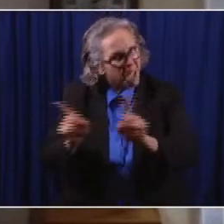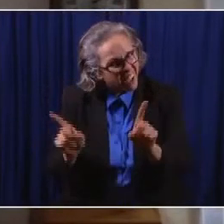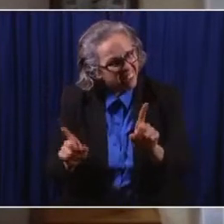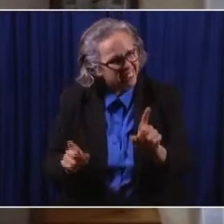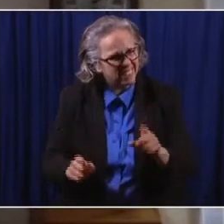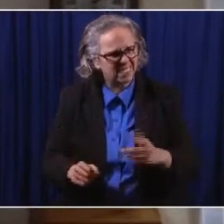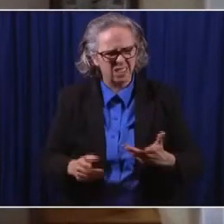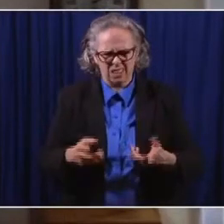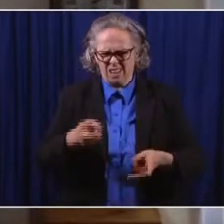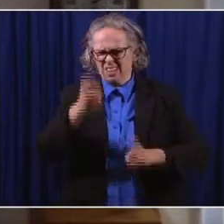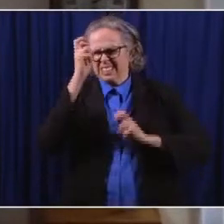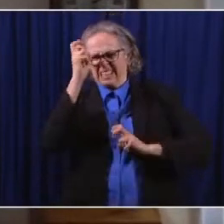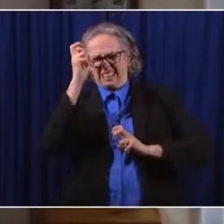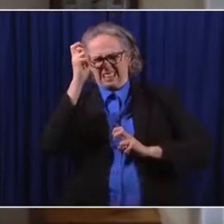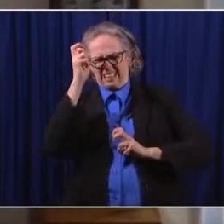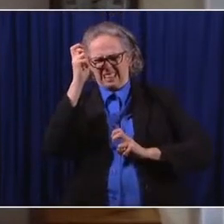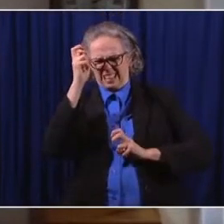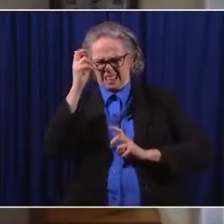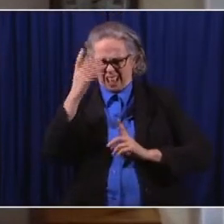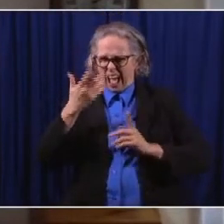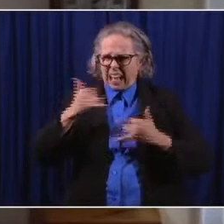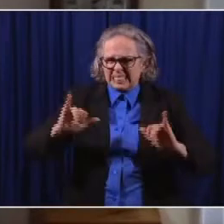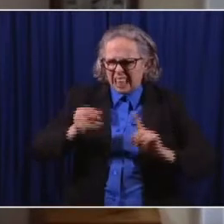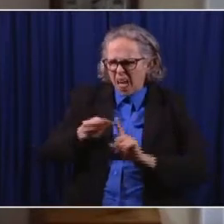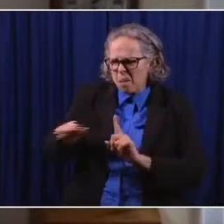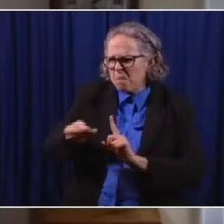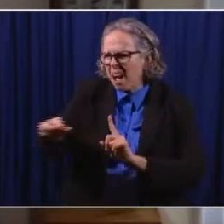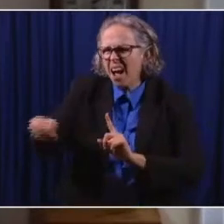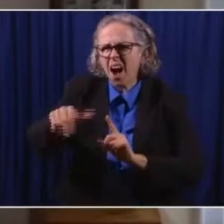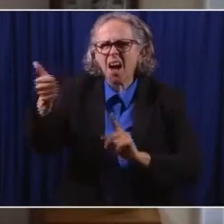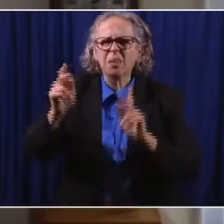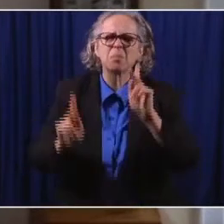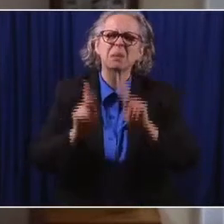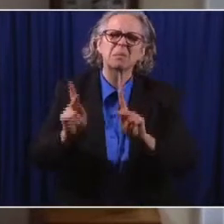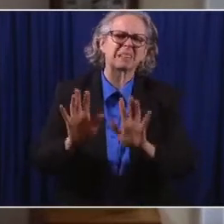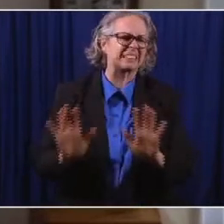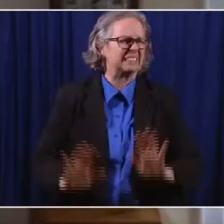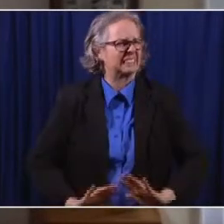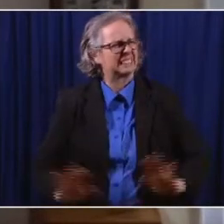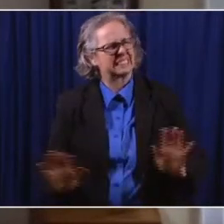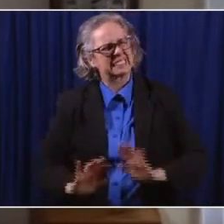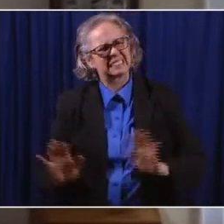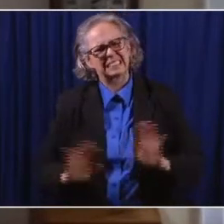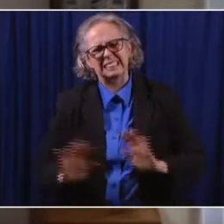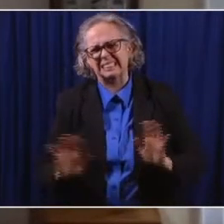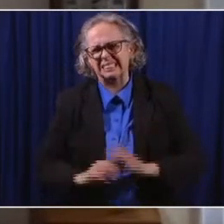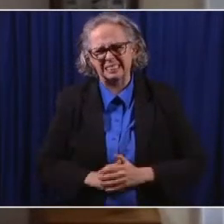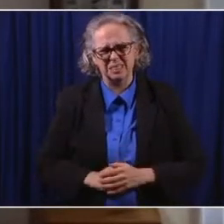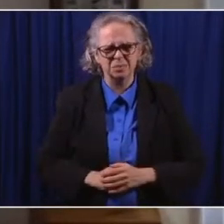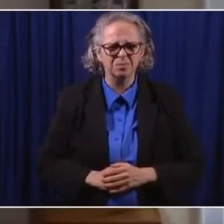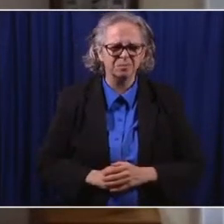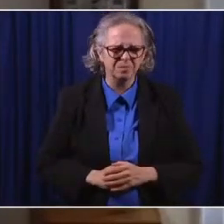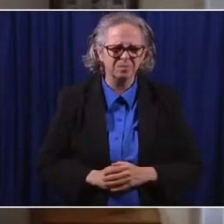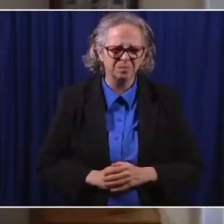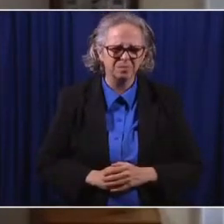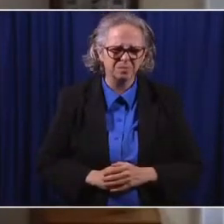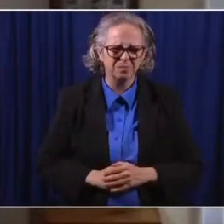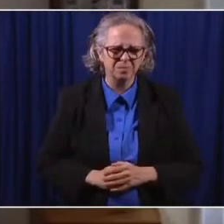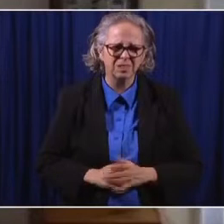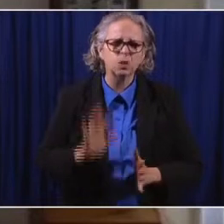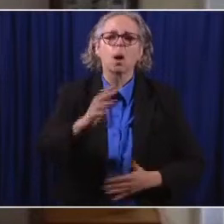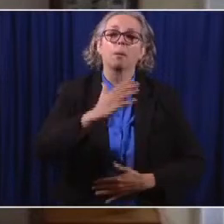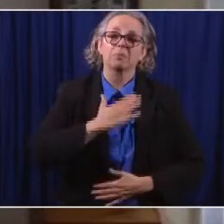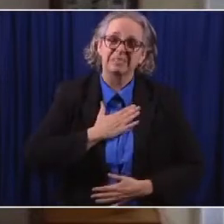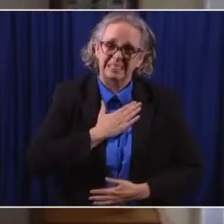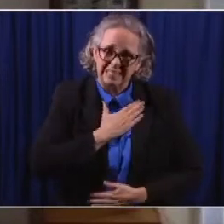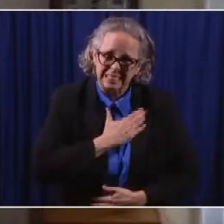So while many of these college students certainly may not get seriously sick, what we are concerned about is the spread. And we'll talk a little